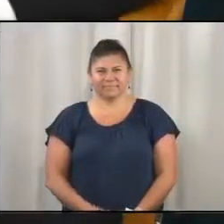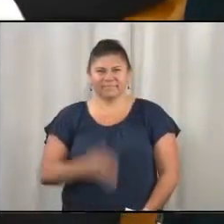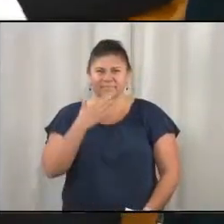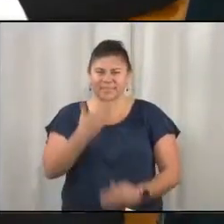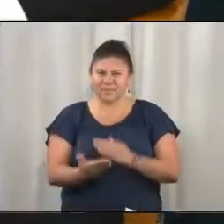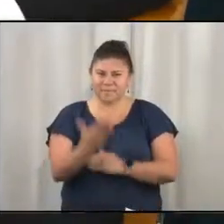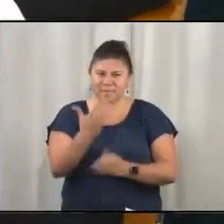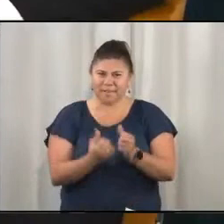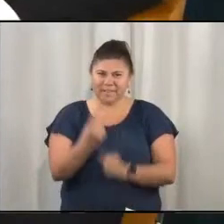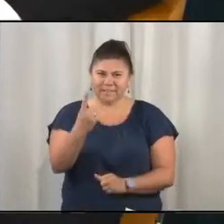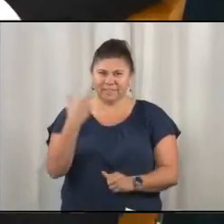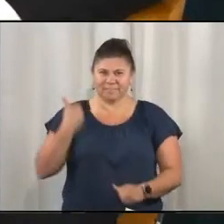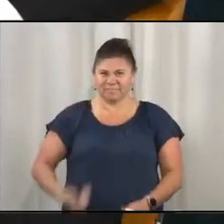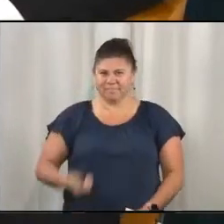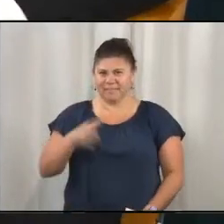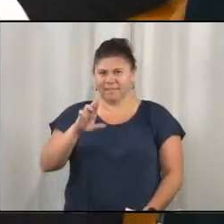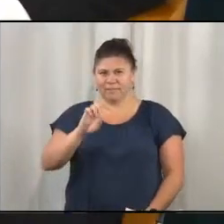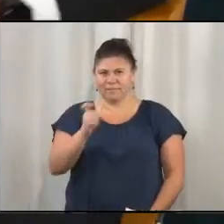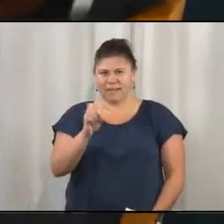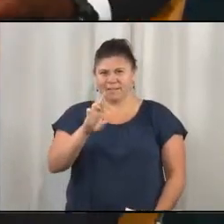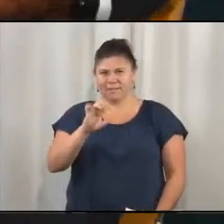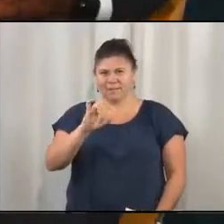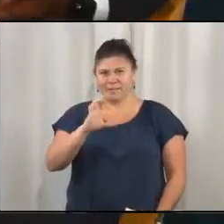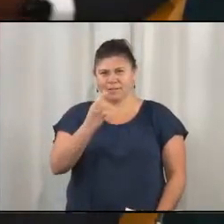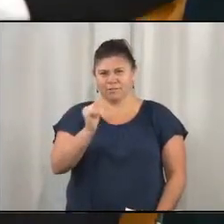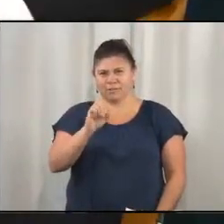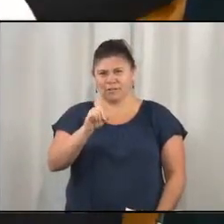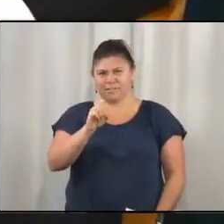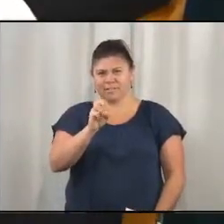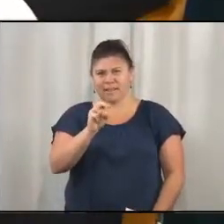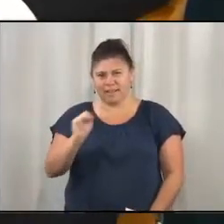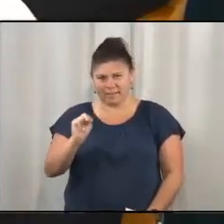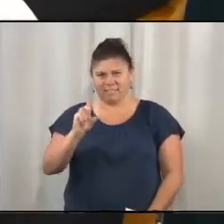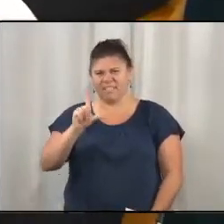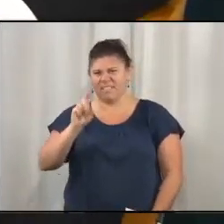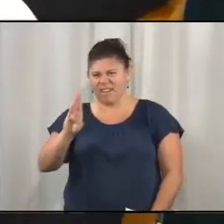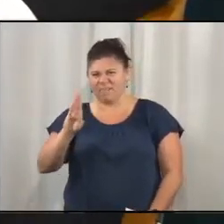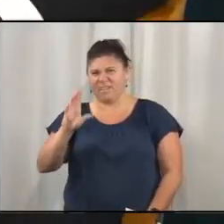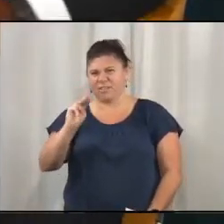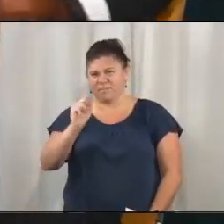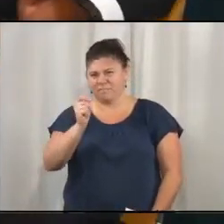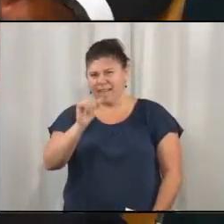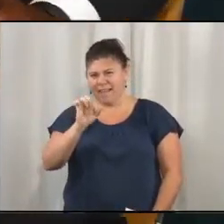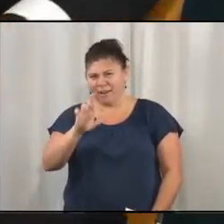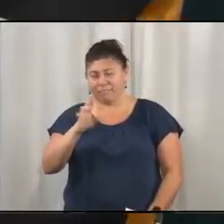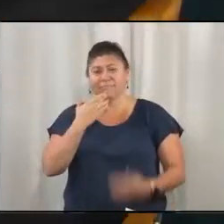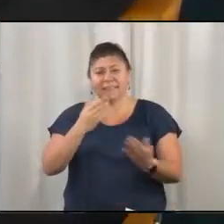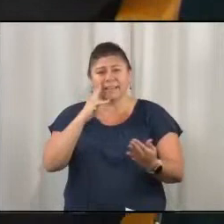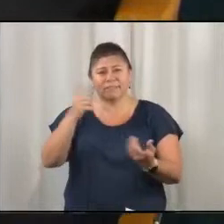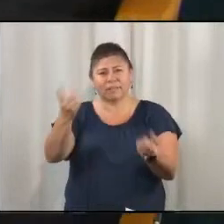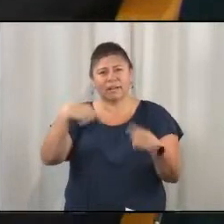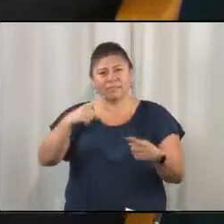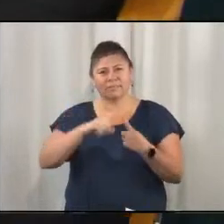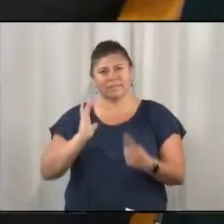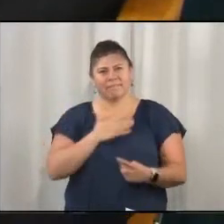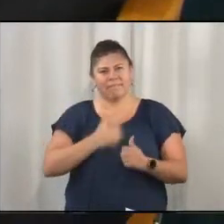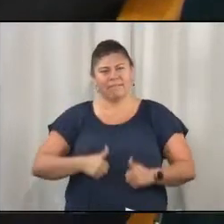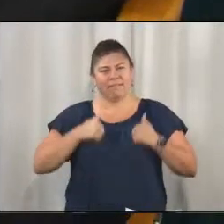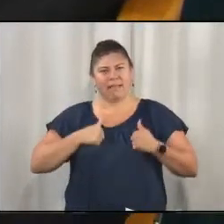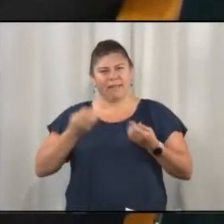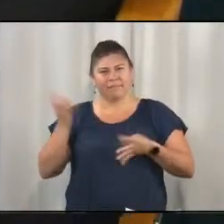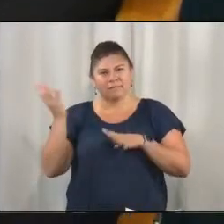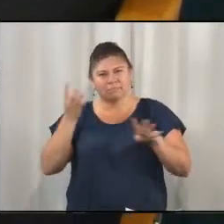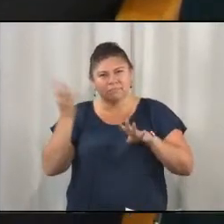Good morning, folks. I'm Long Beach Mayor Rex Richardson. Thanks for joining us for our weekly live stream where we provide updates on our local